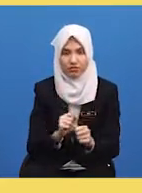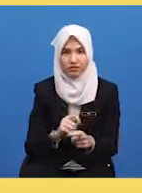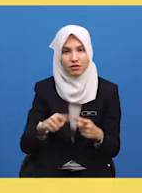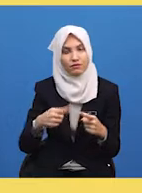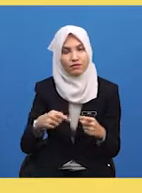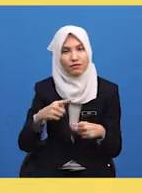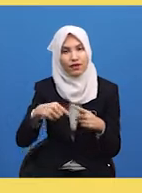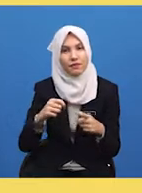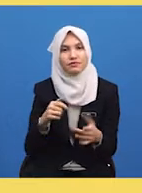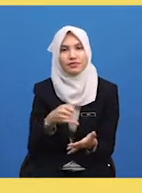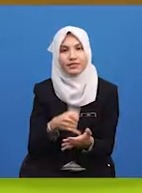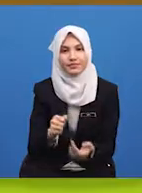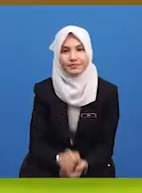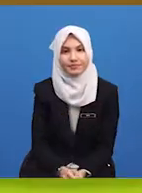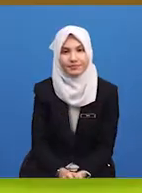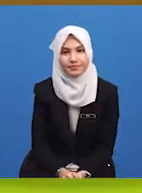it.